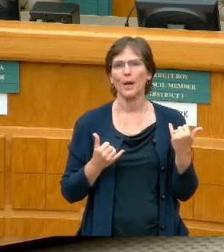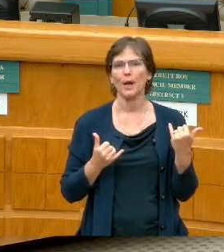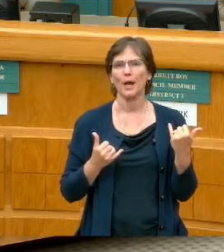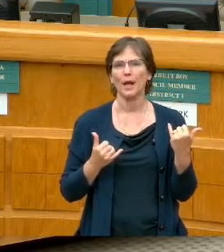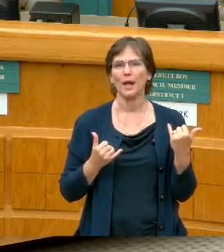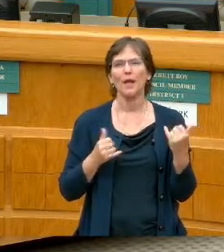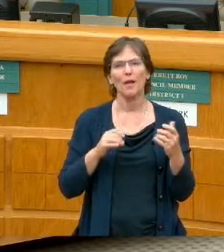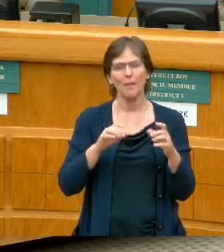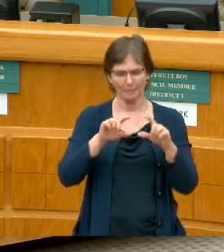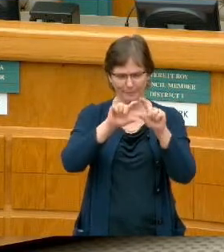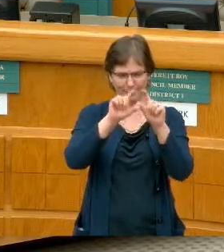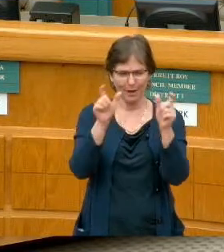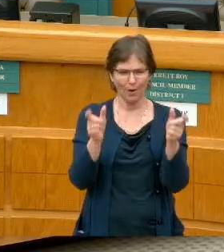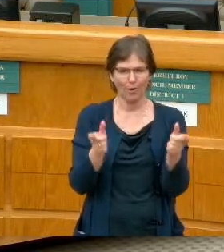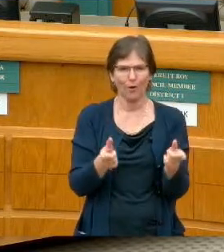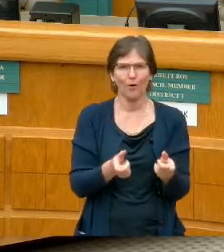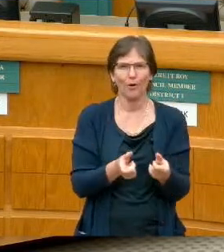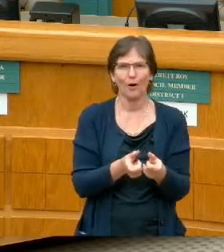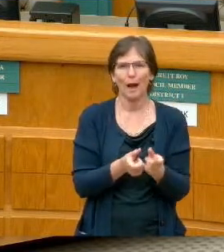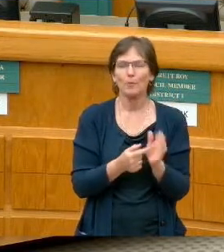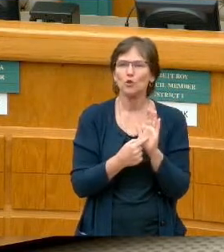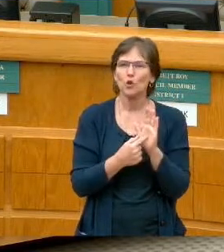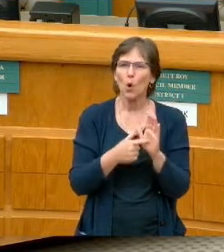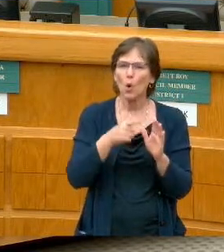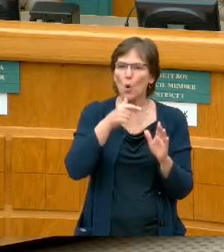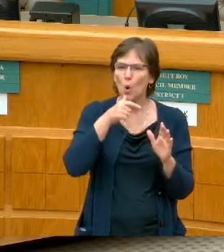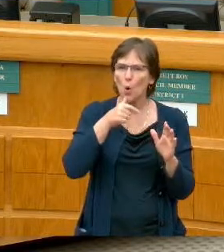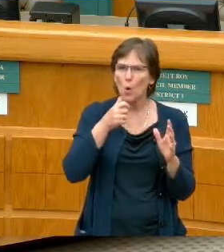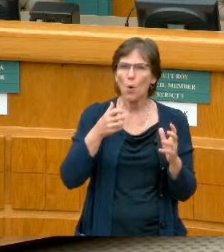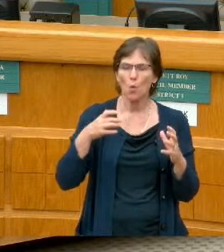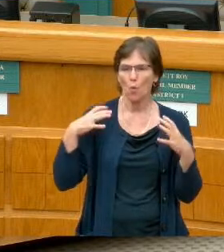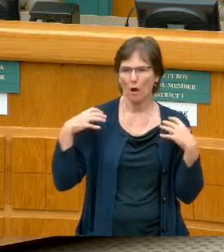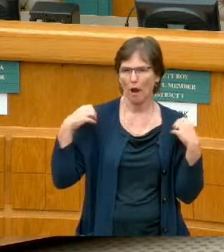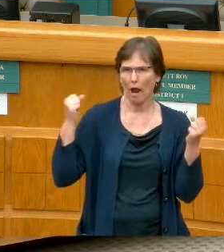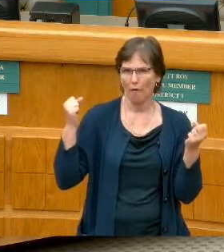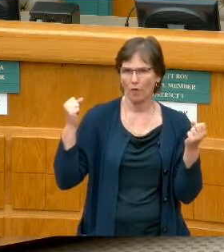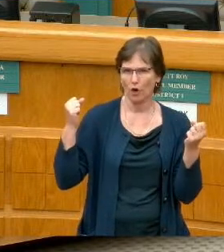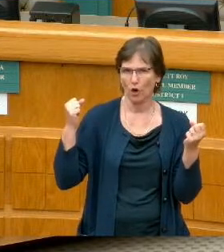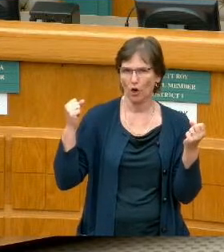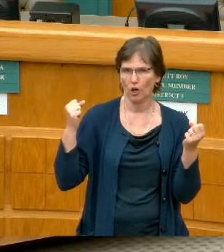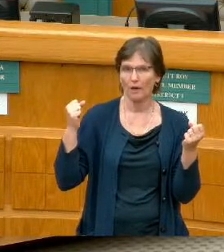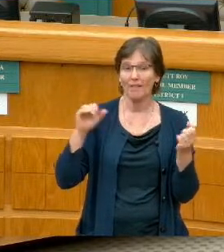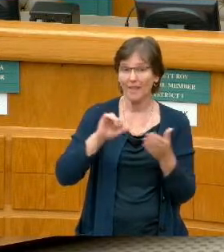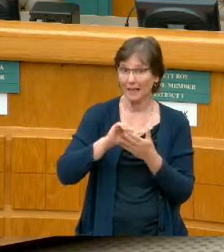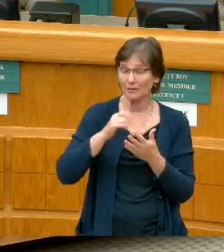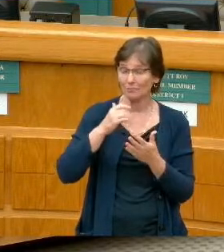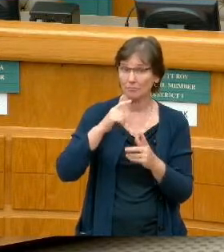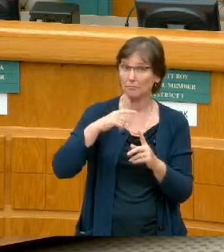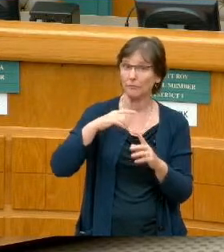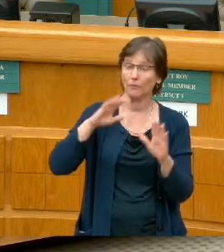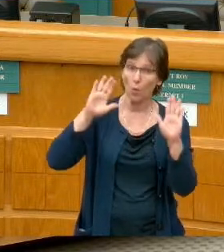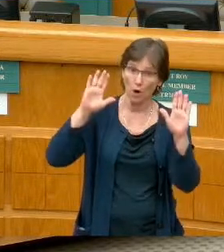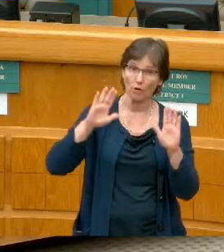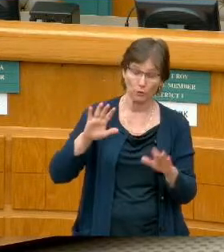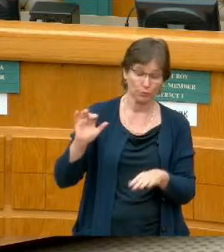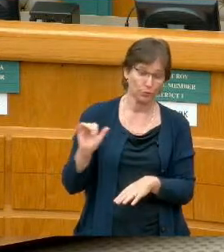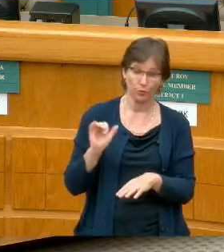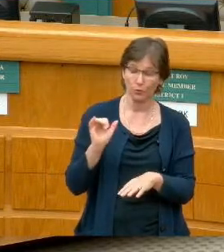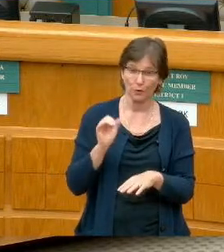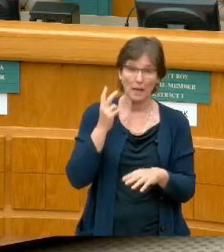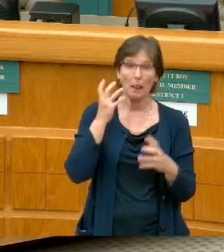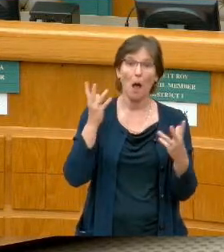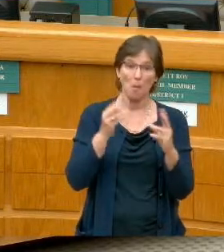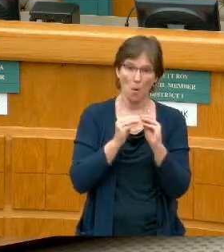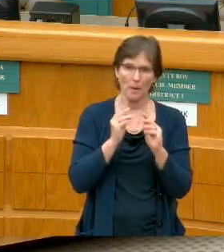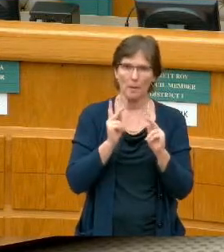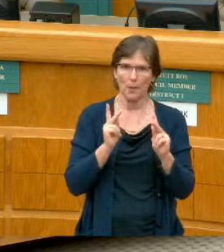circle diagram, and it shows recovered, which is a really another good news item that we're seeing a lot more individuals recovered,